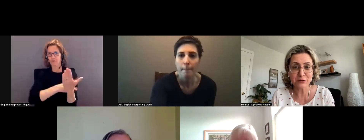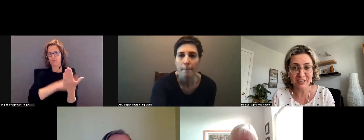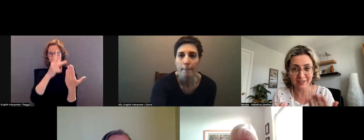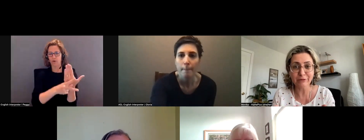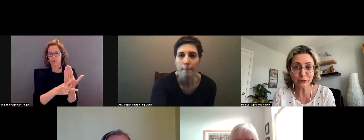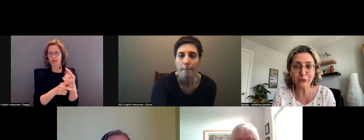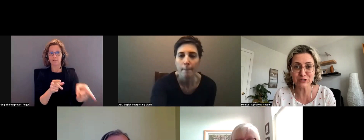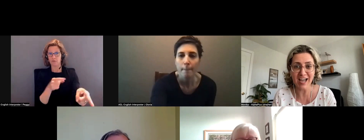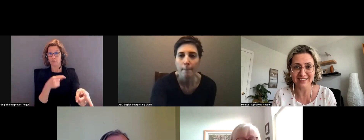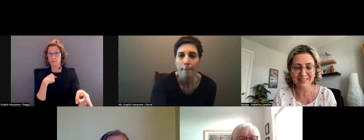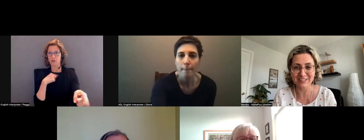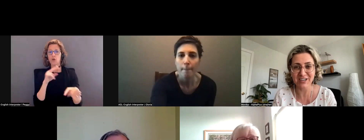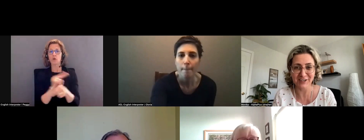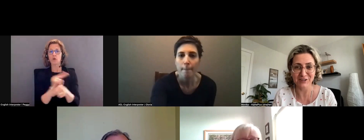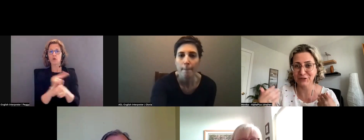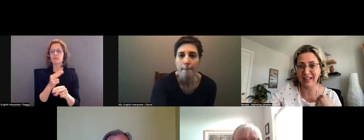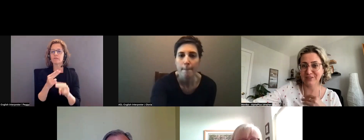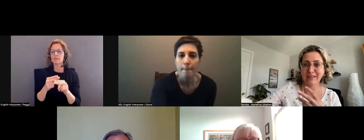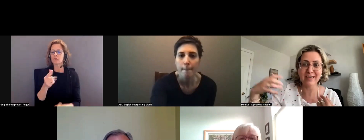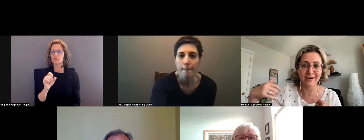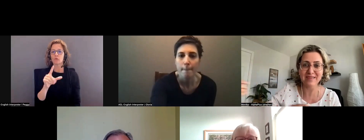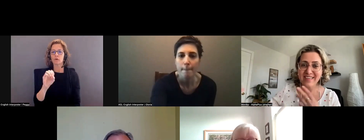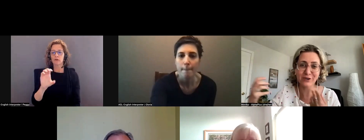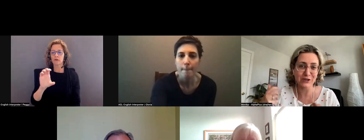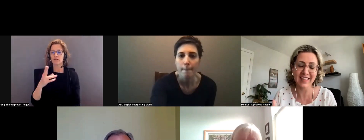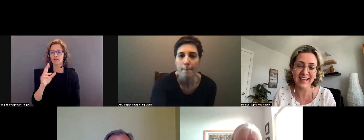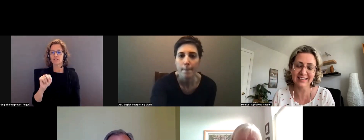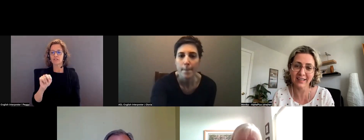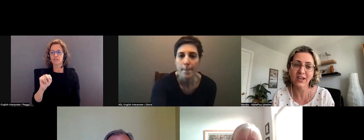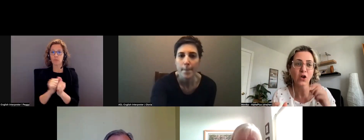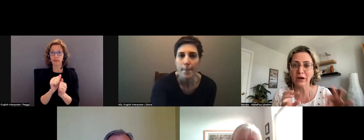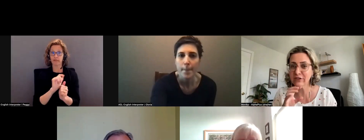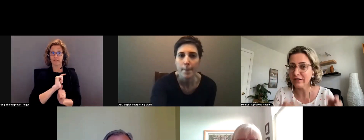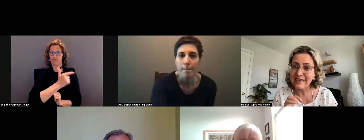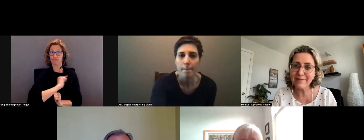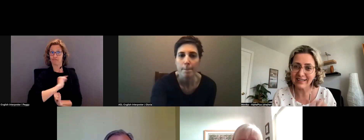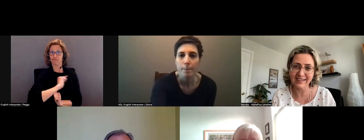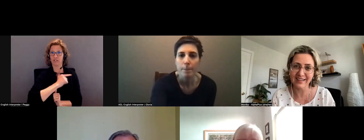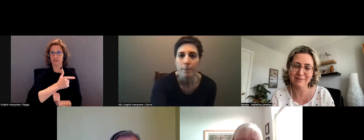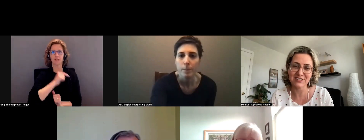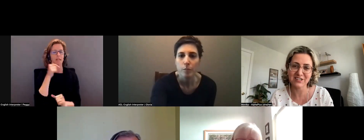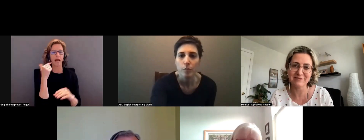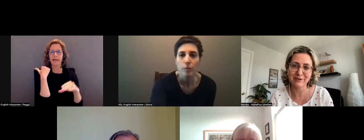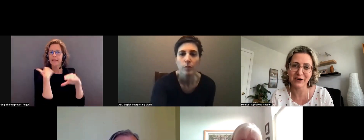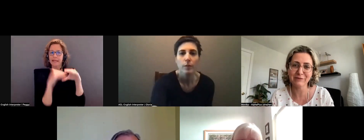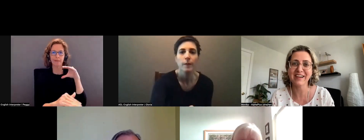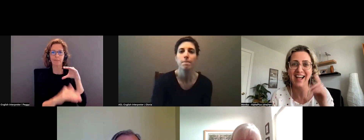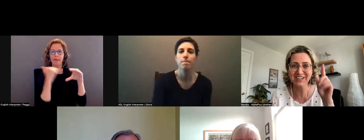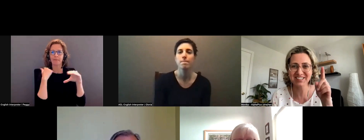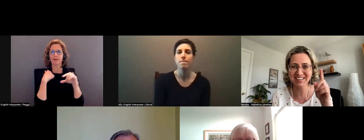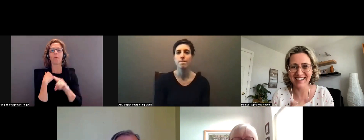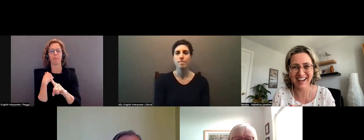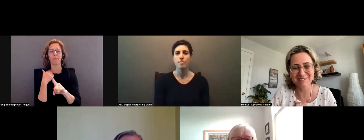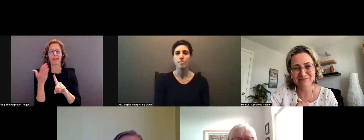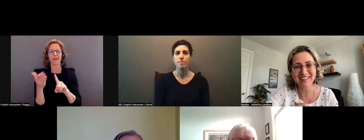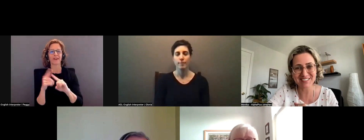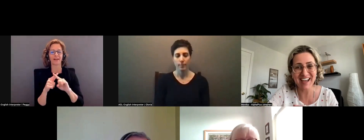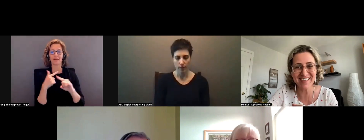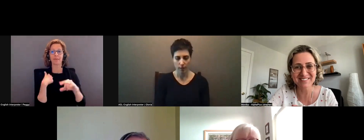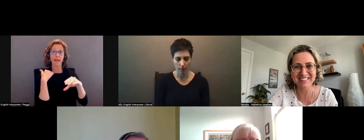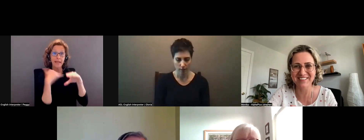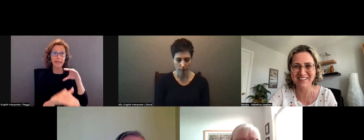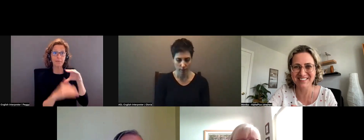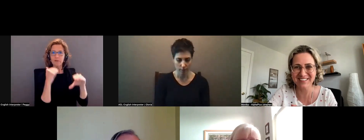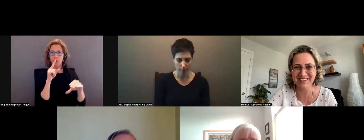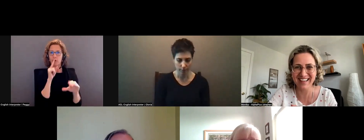started using Google Chat with each other so that when we are meeting or connecting, we are not emailing as much anymore. We are actually